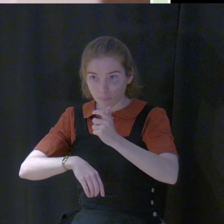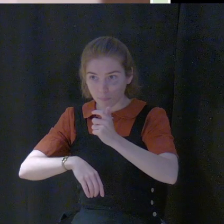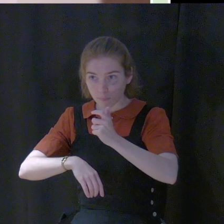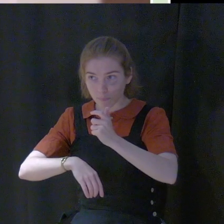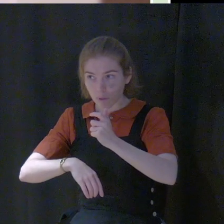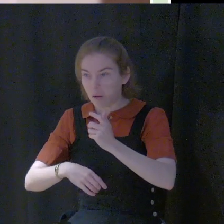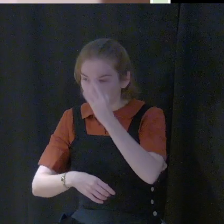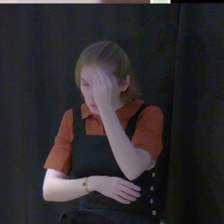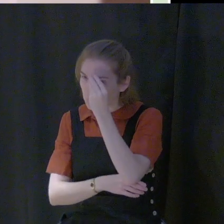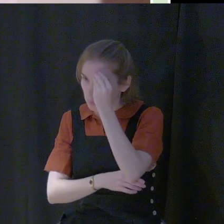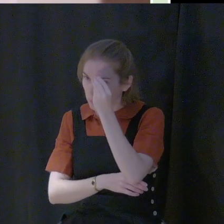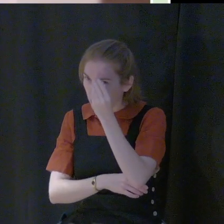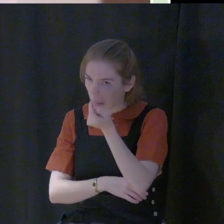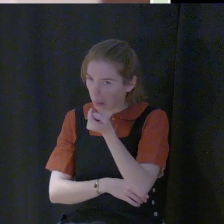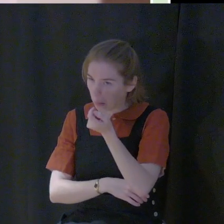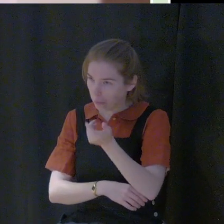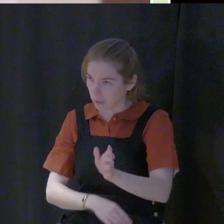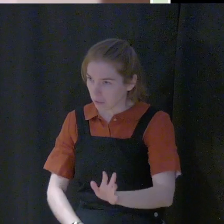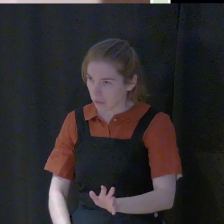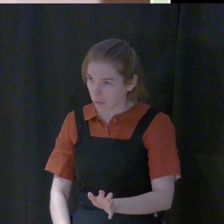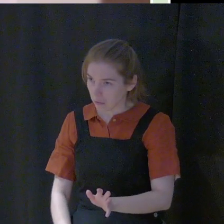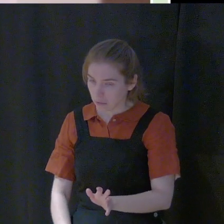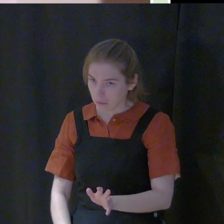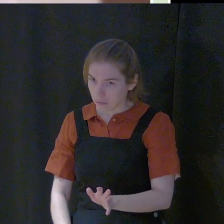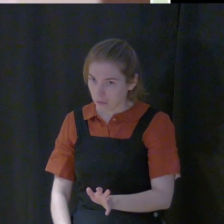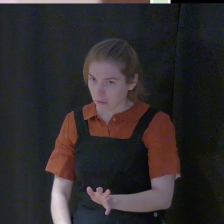I just want you to think about it a little bit.